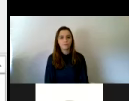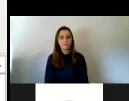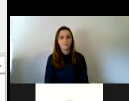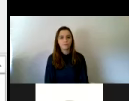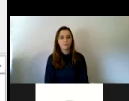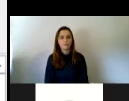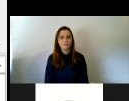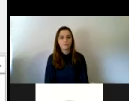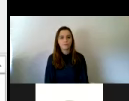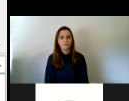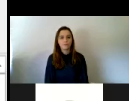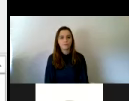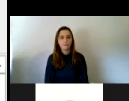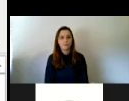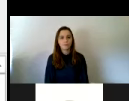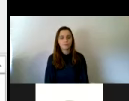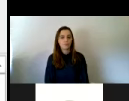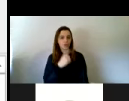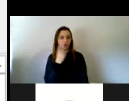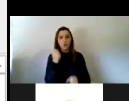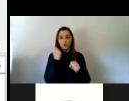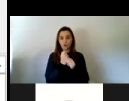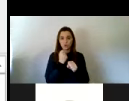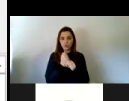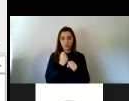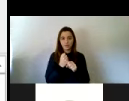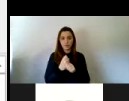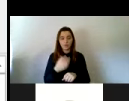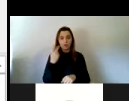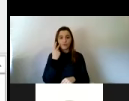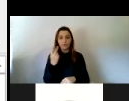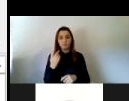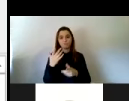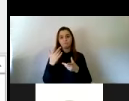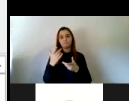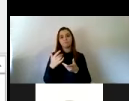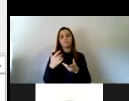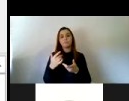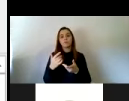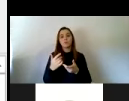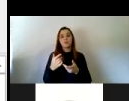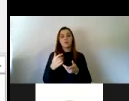we work in the Life Management Counseling Center, and